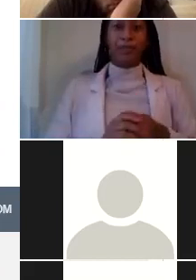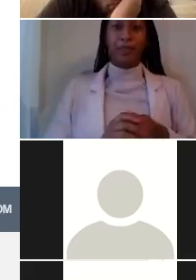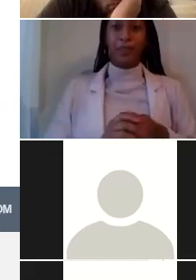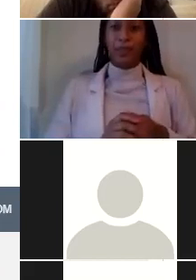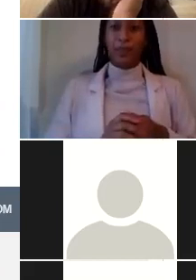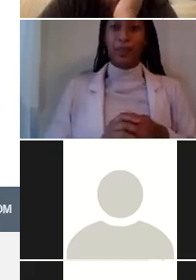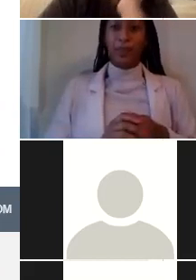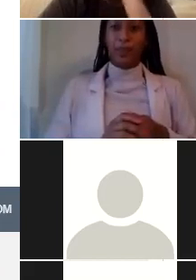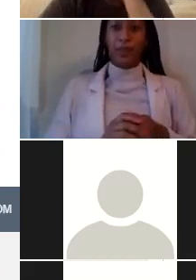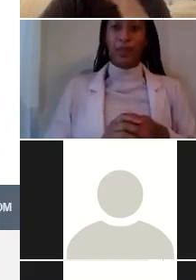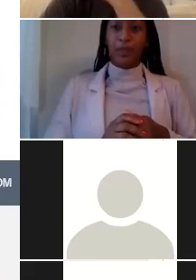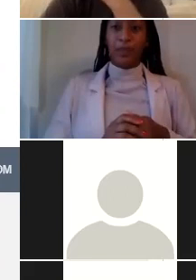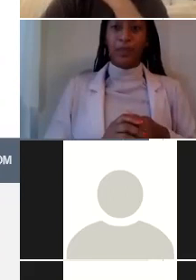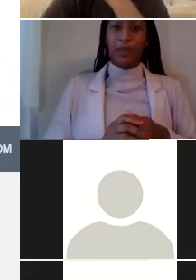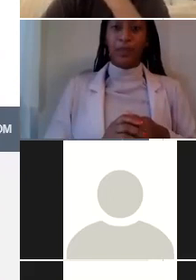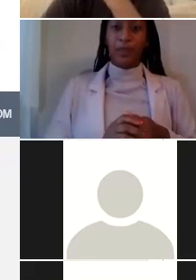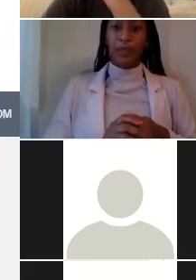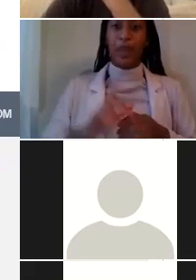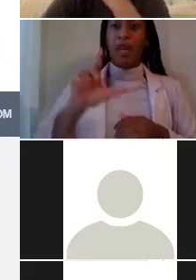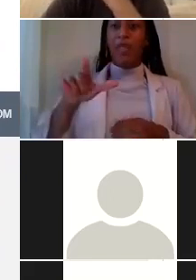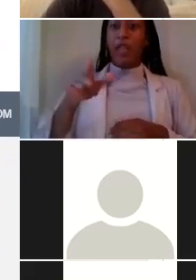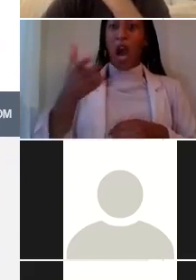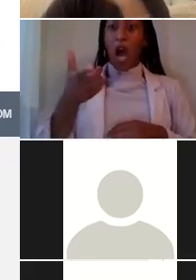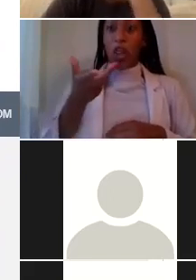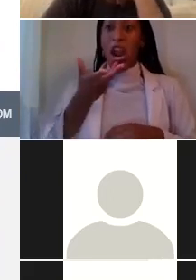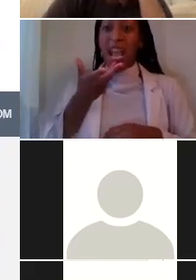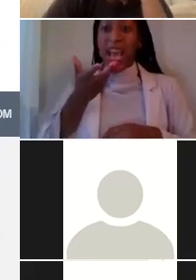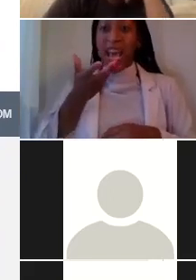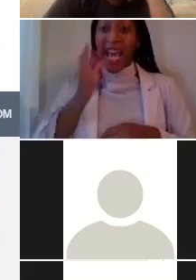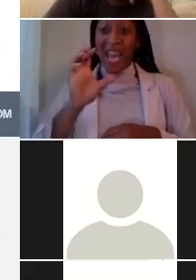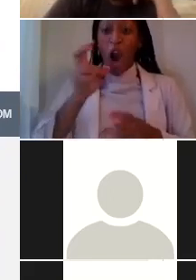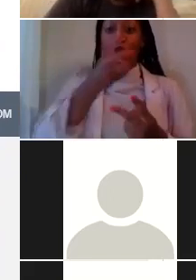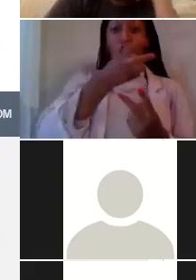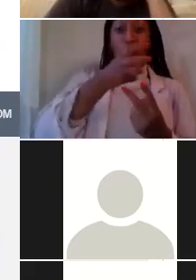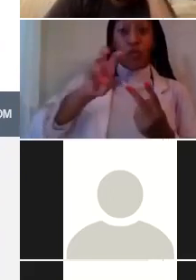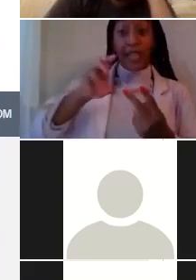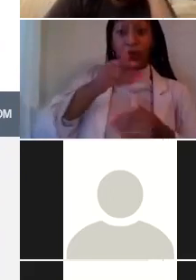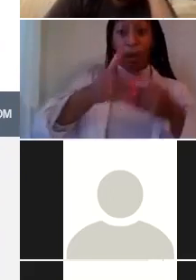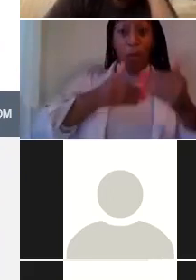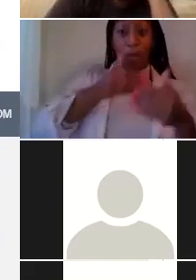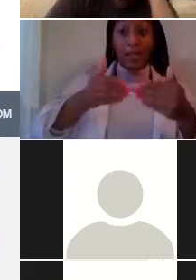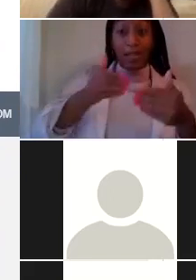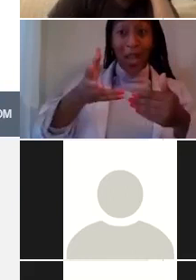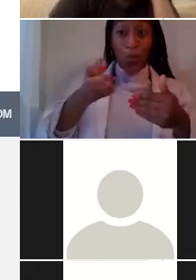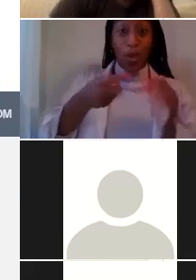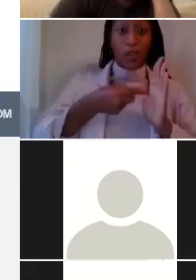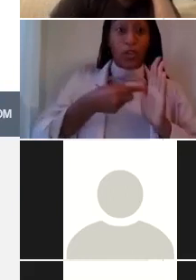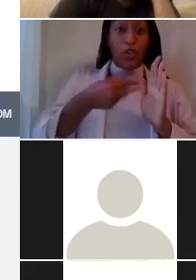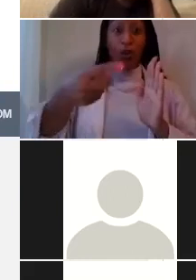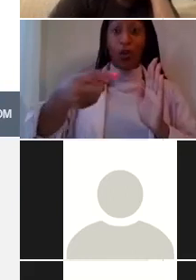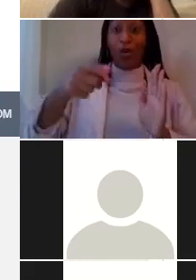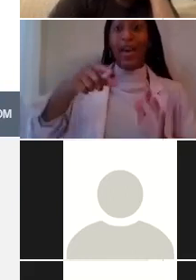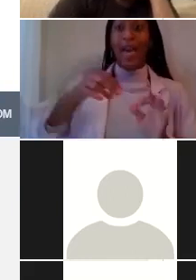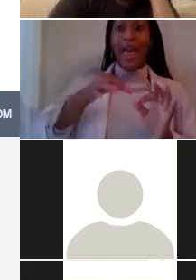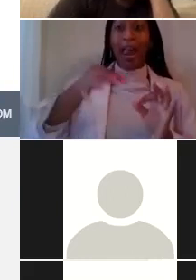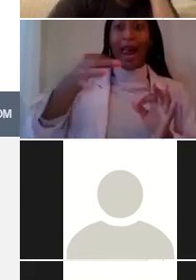The other heat transfer process that I want to focus on is the latent heat that is associated with the